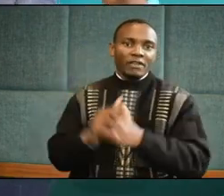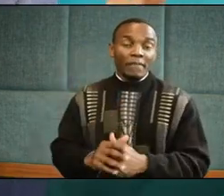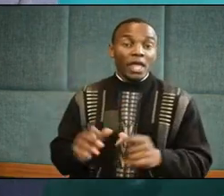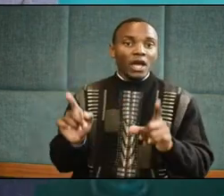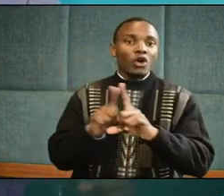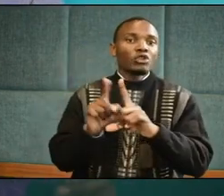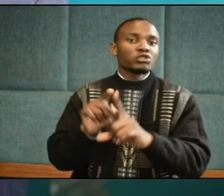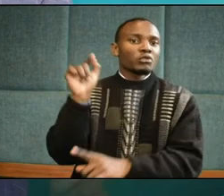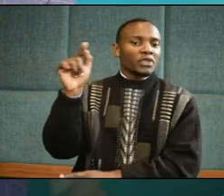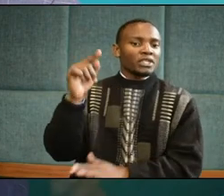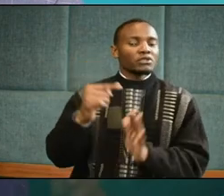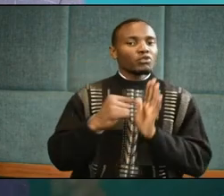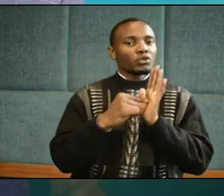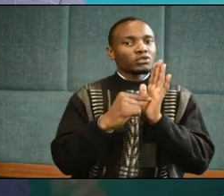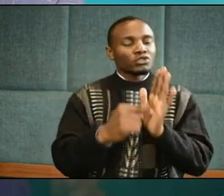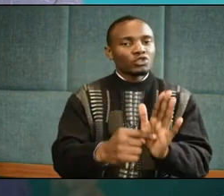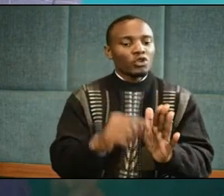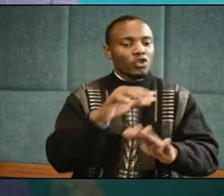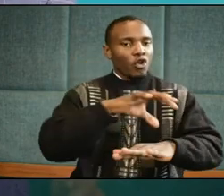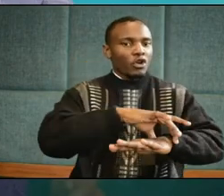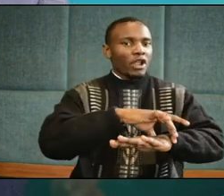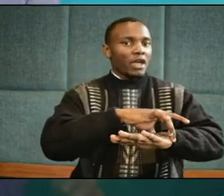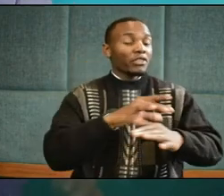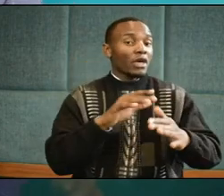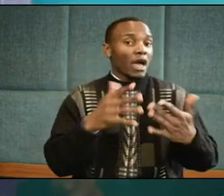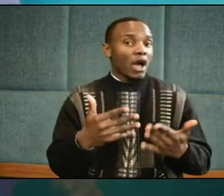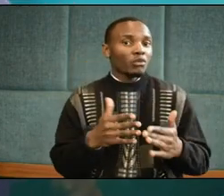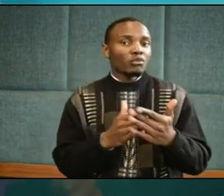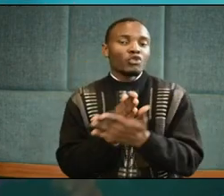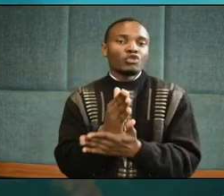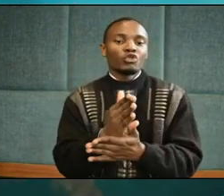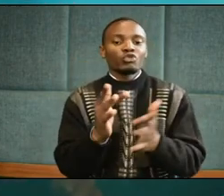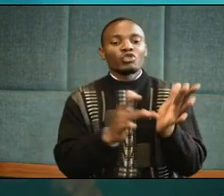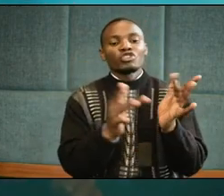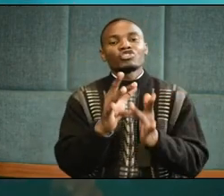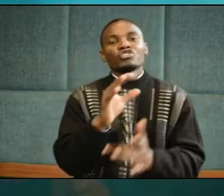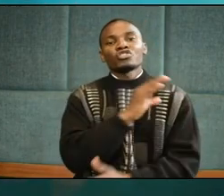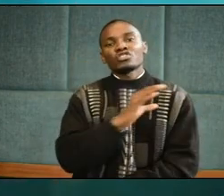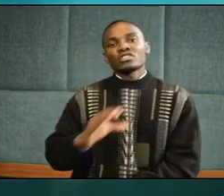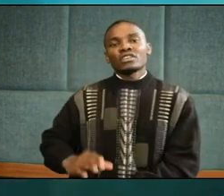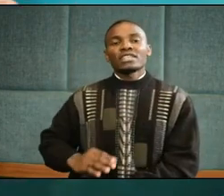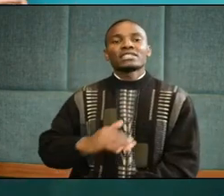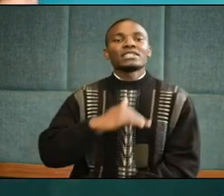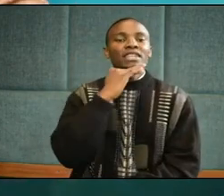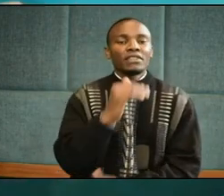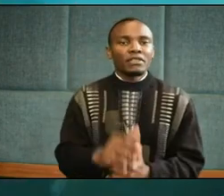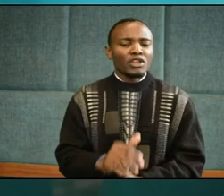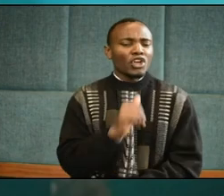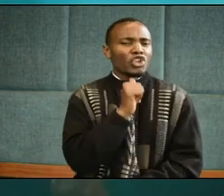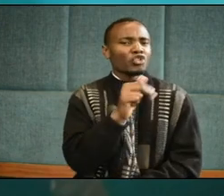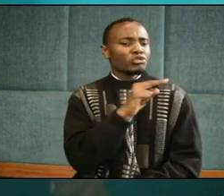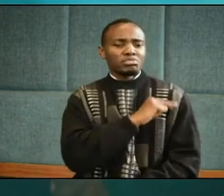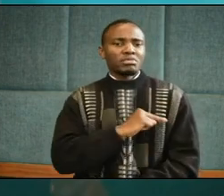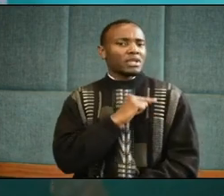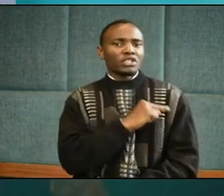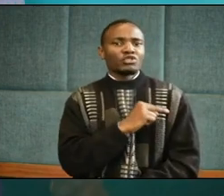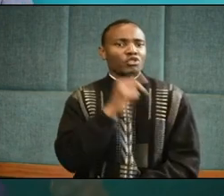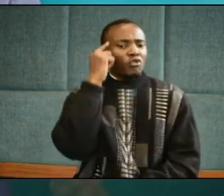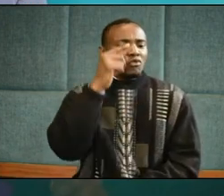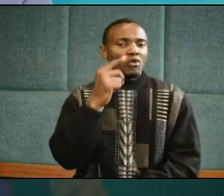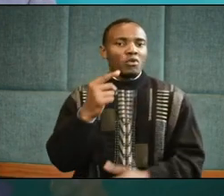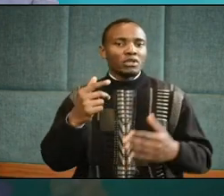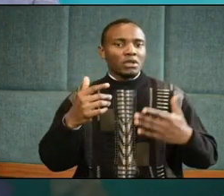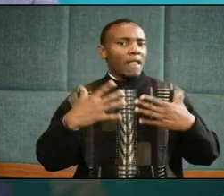was displayed on earth through the death of Jesus Christ. It is not natural to any human